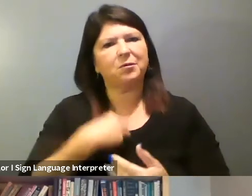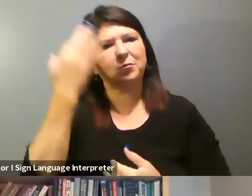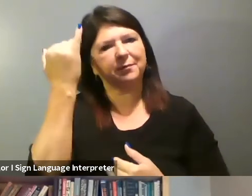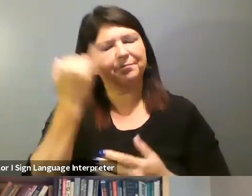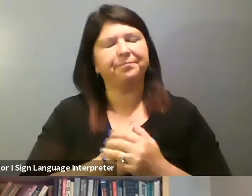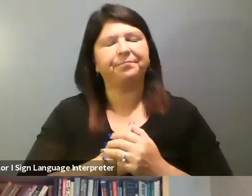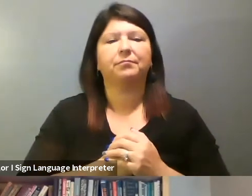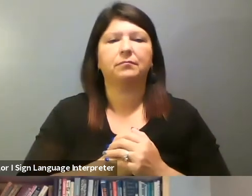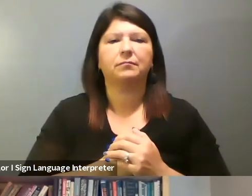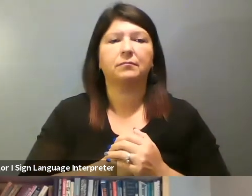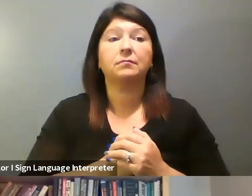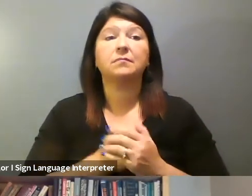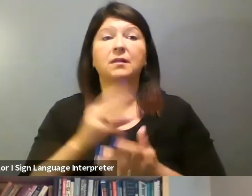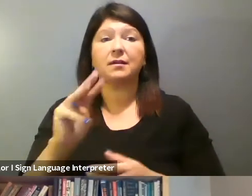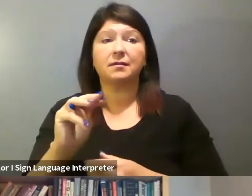In about